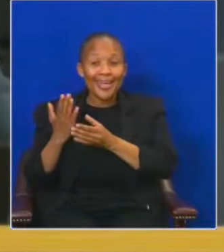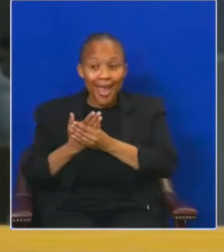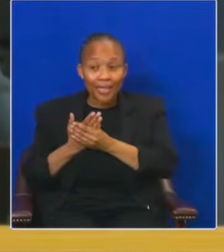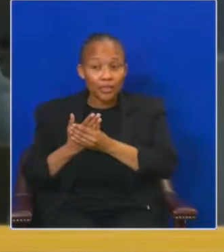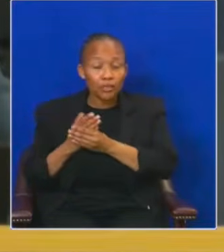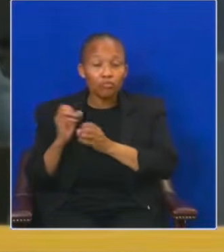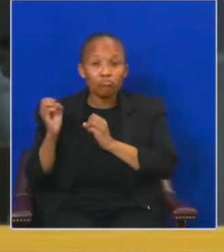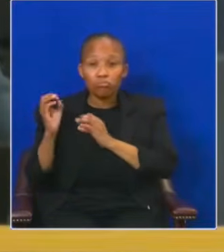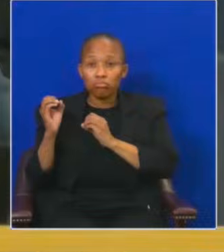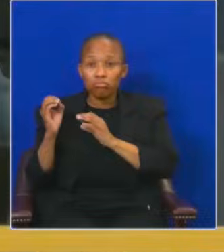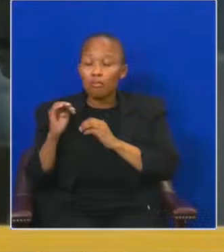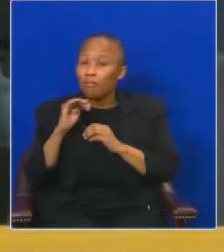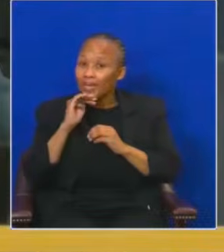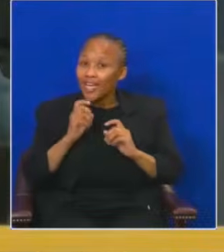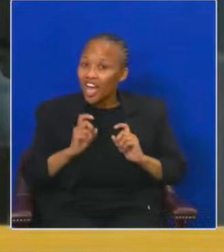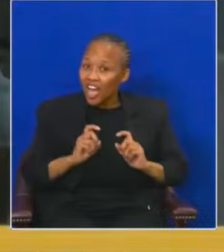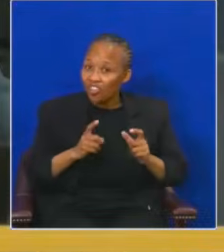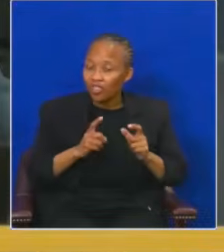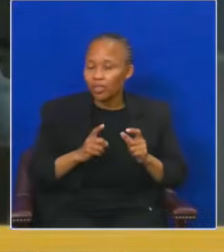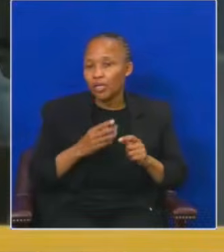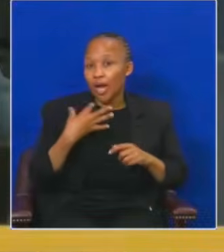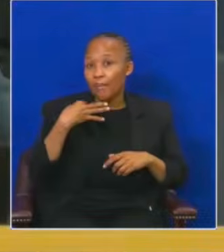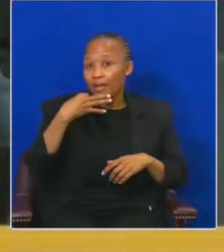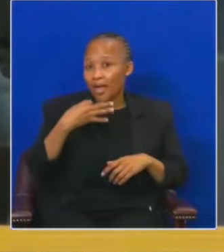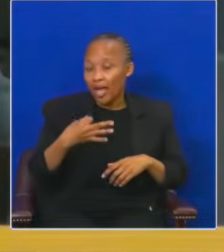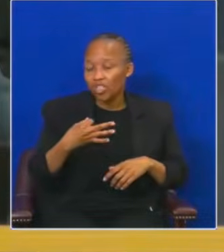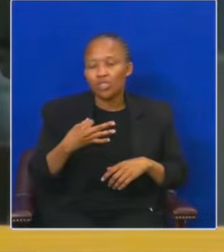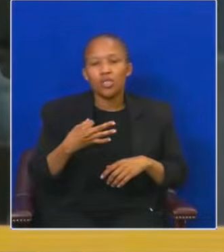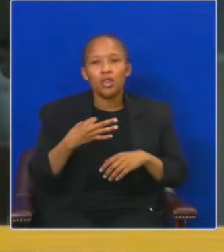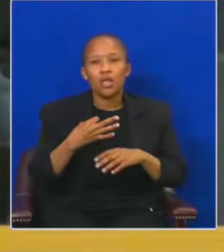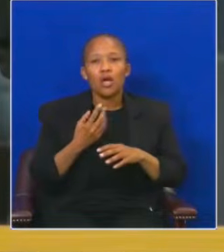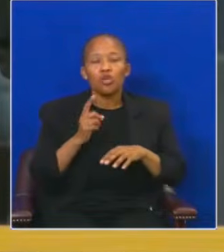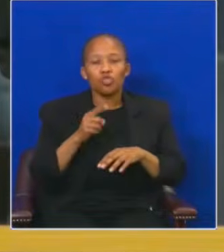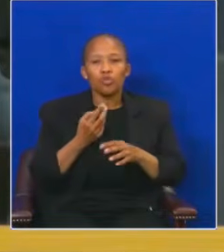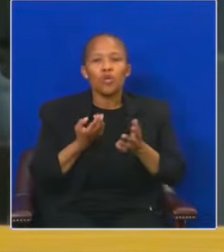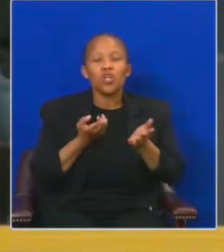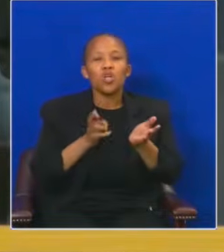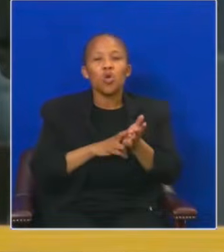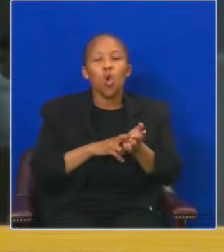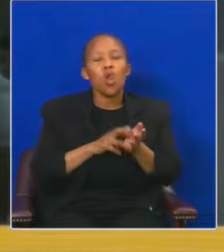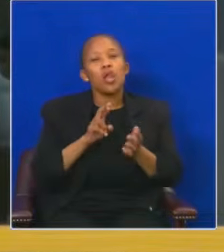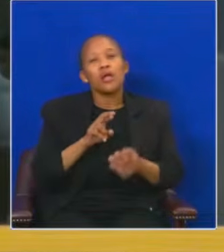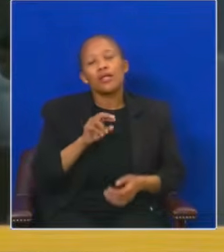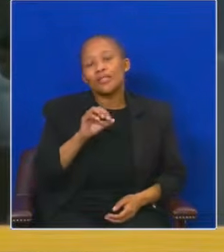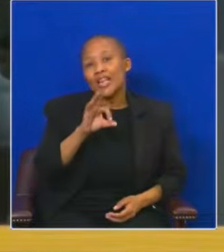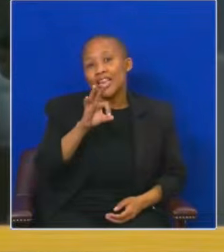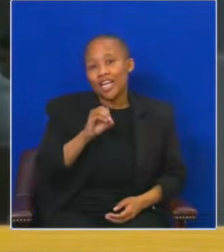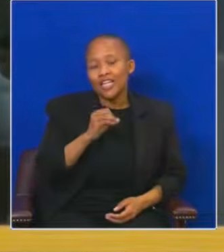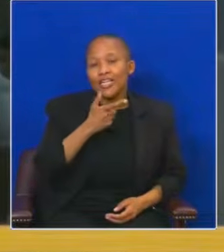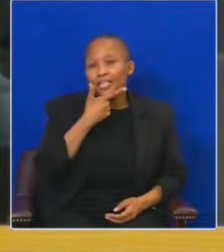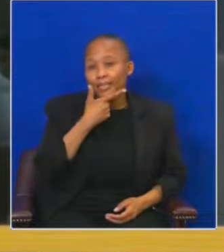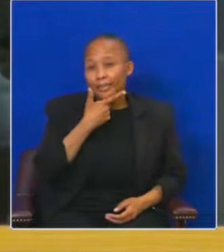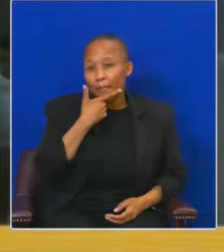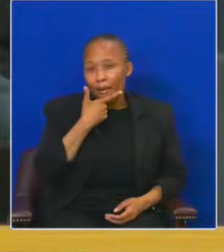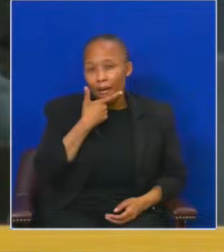the 30th of December 2024. It is a criminal case that you are referring to.